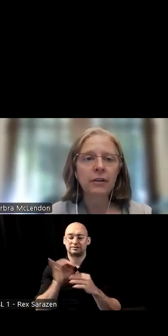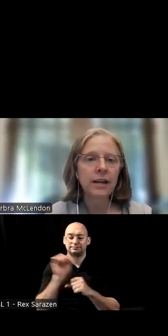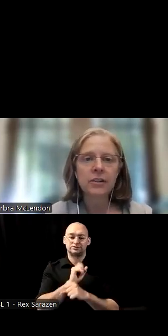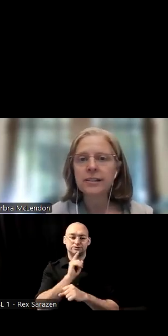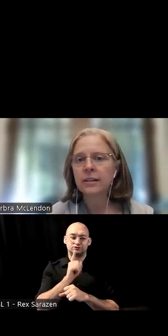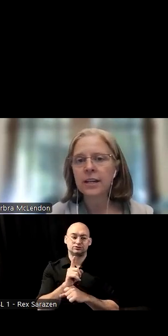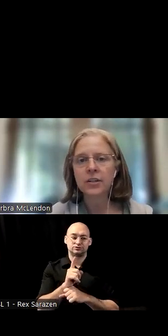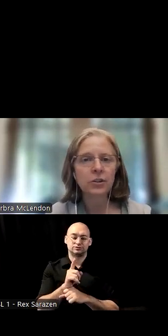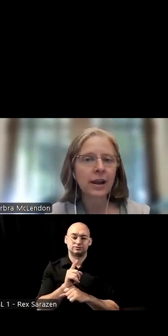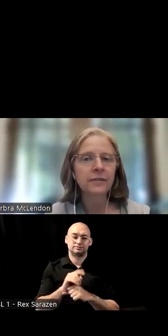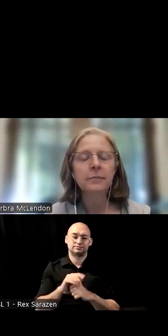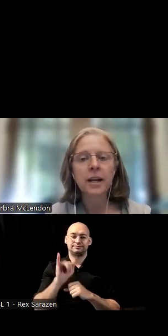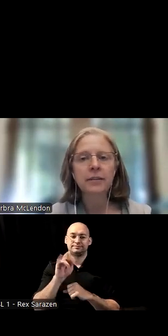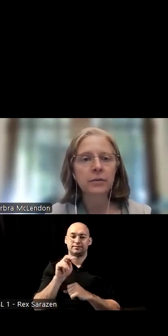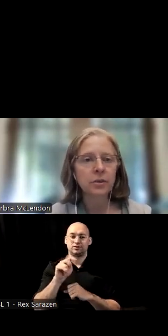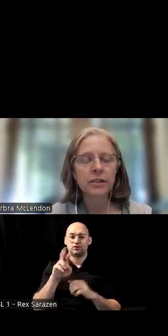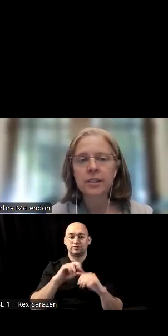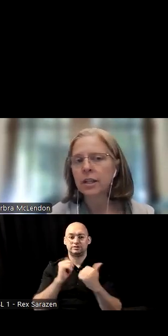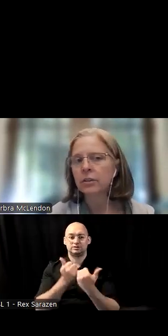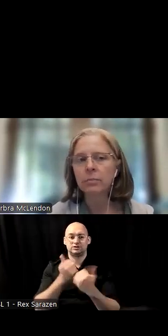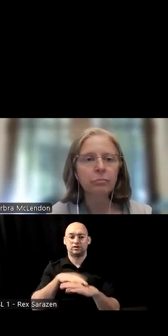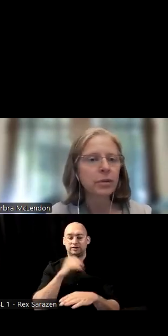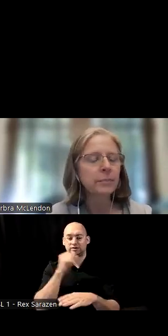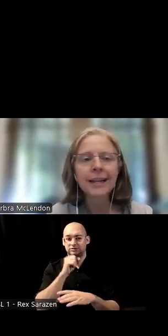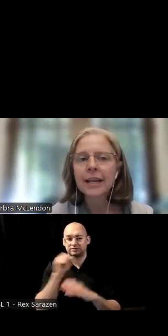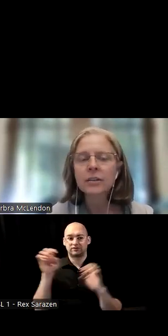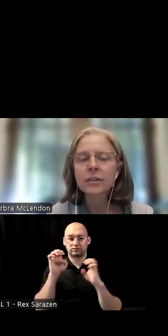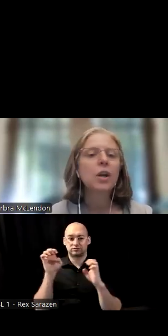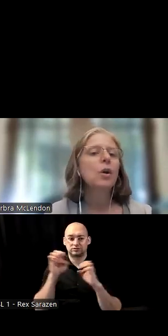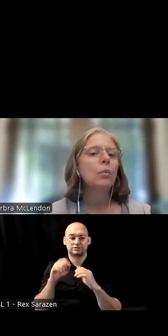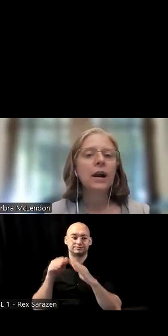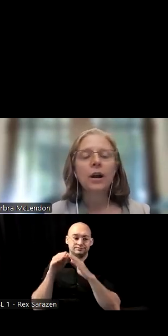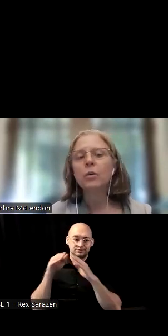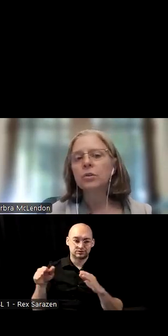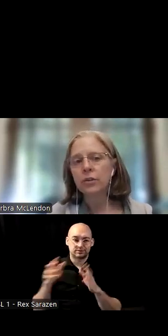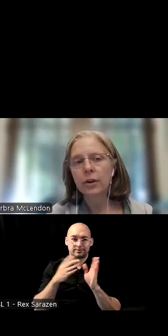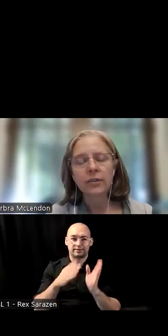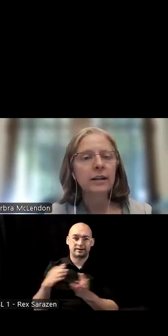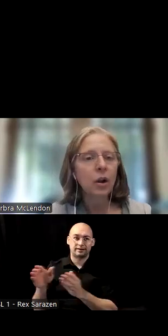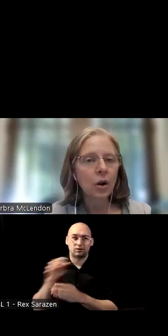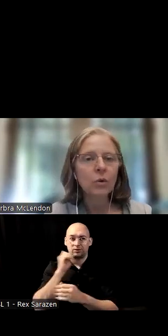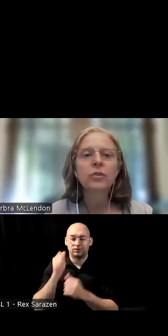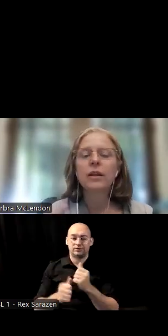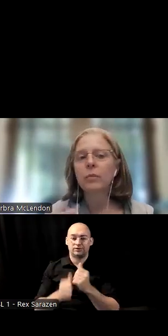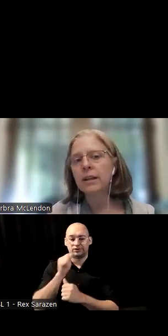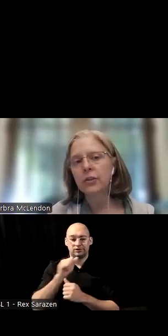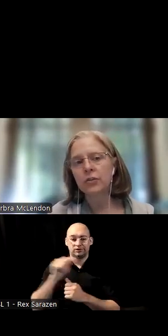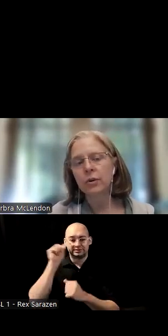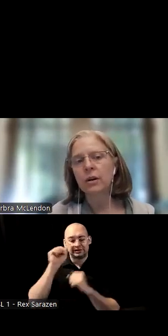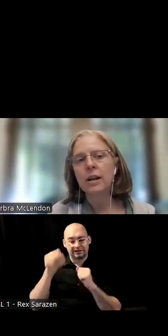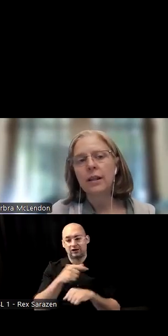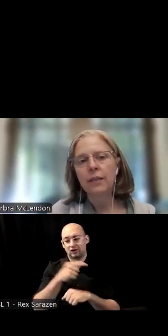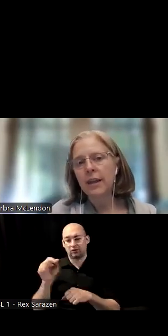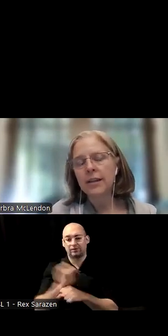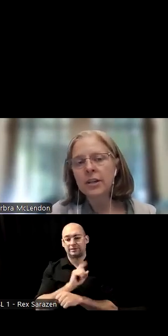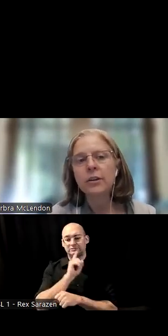the area agencies on aging do have some kind of an emergency shelter pre-planned where older adults can go so that we can